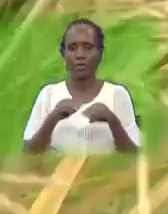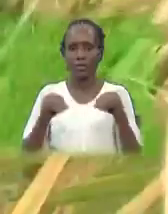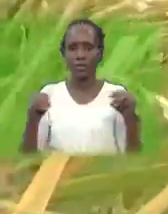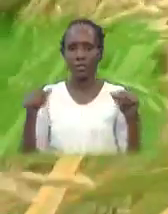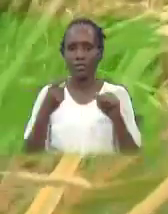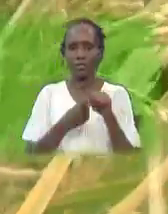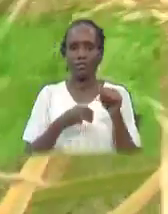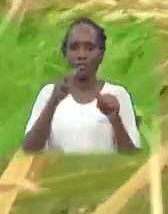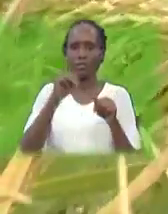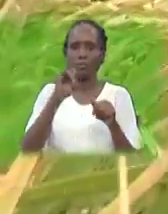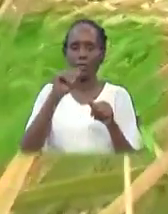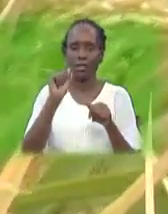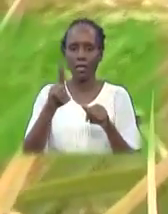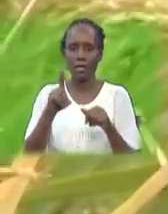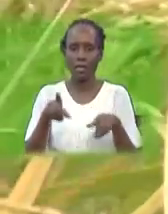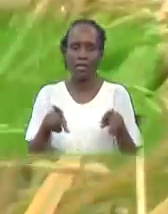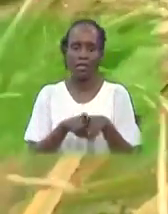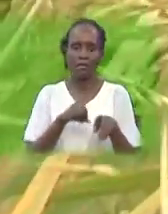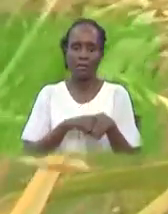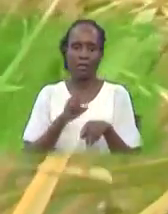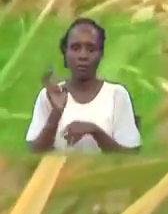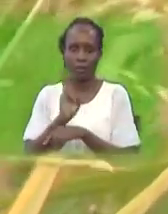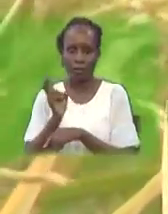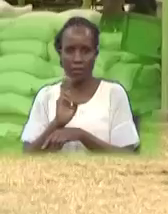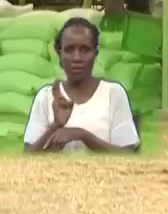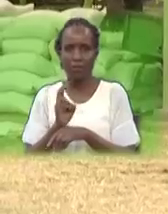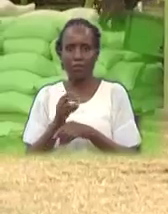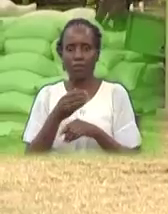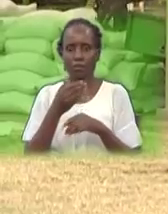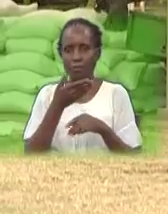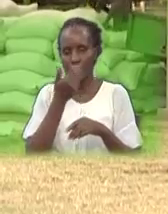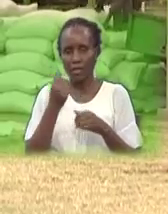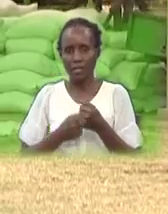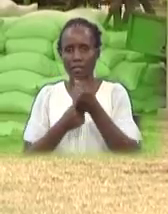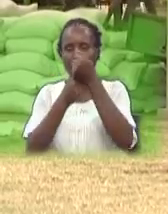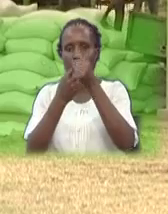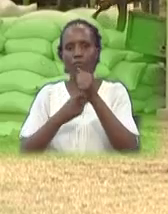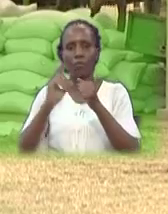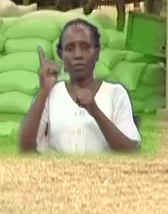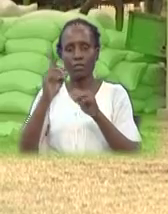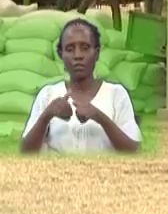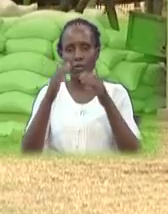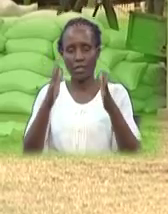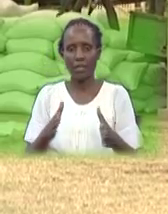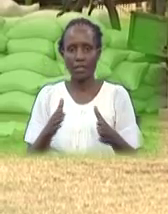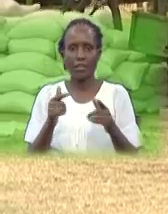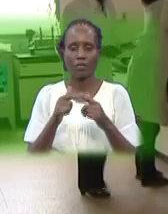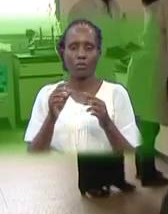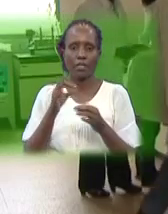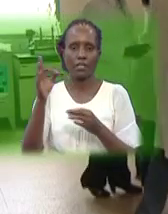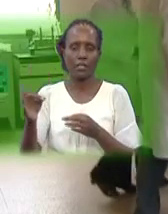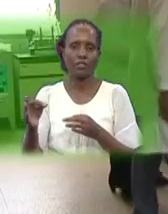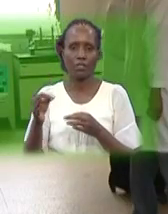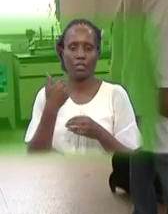MIAD,while lobbying for adequate support by the Ministry of Agriculture with regard to extension, pest and